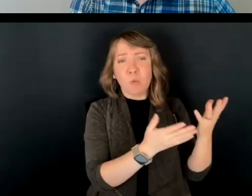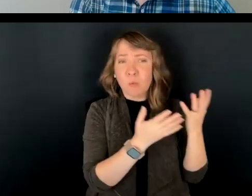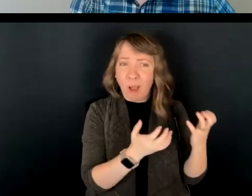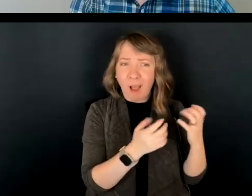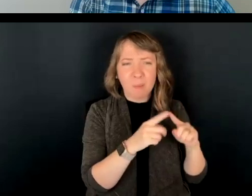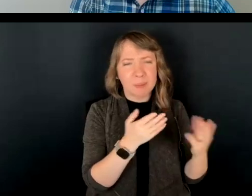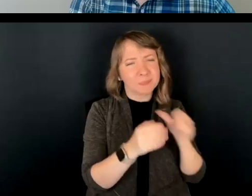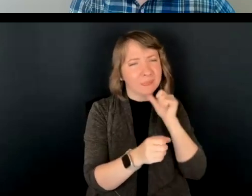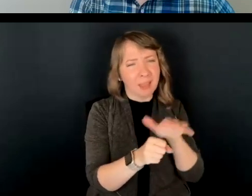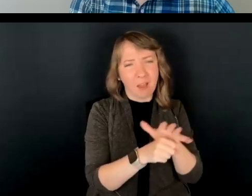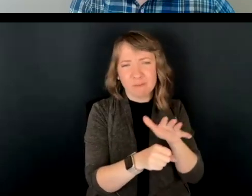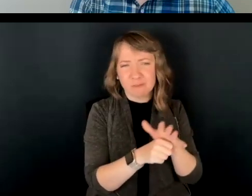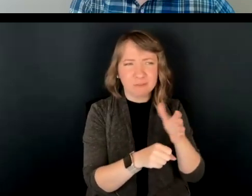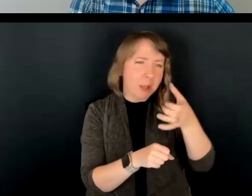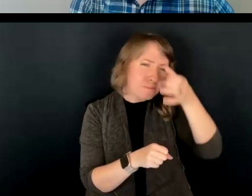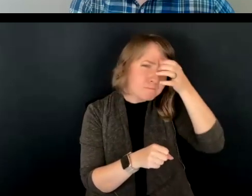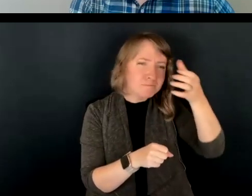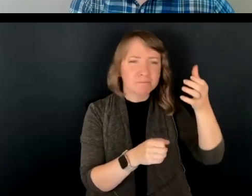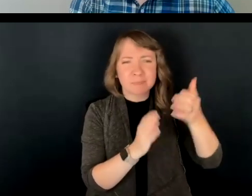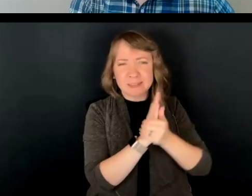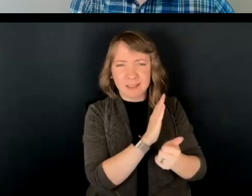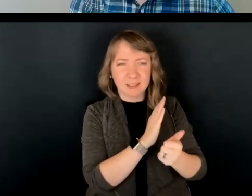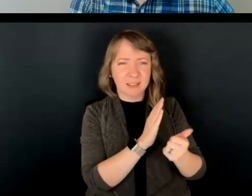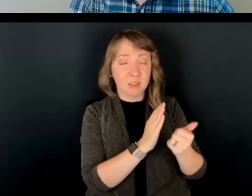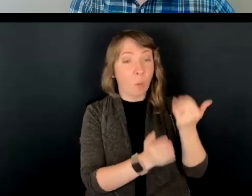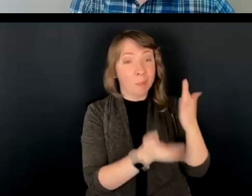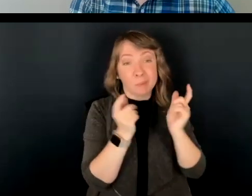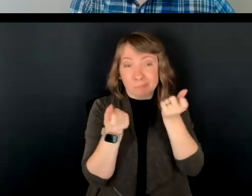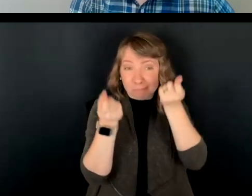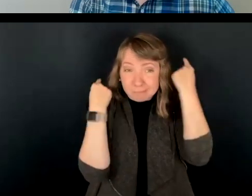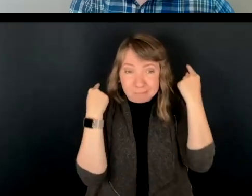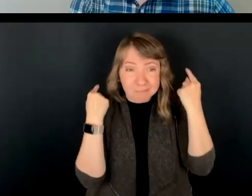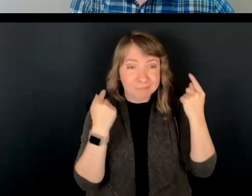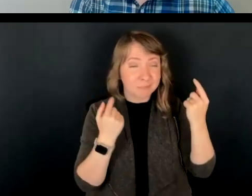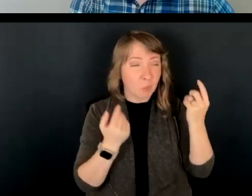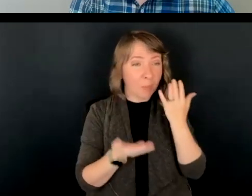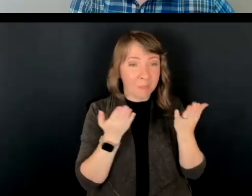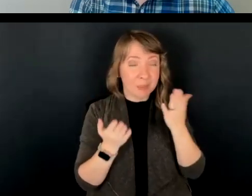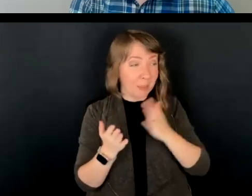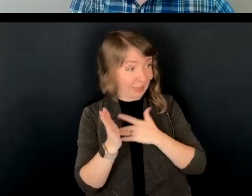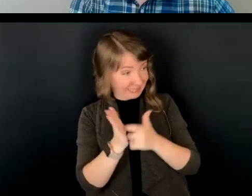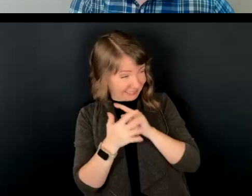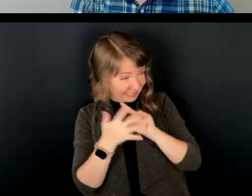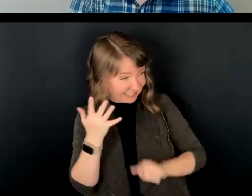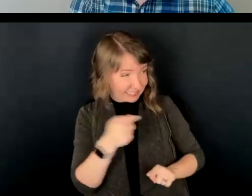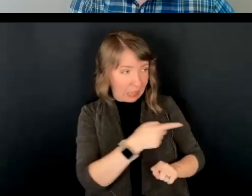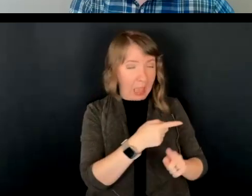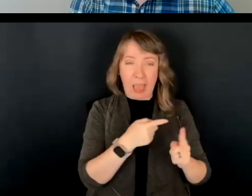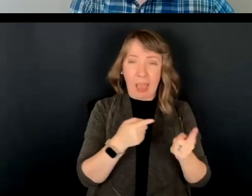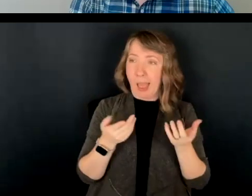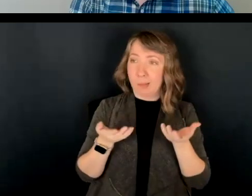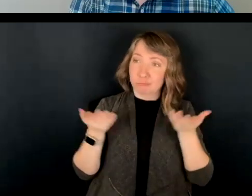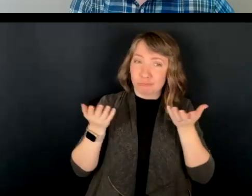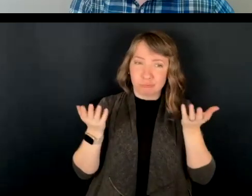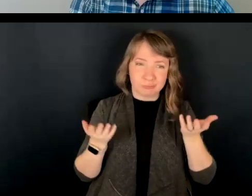expertise, but they may just not even understand and hear what you're saying or your kind of bottom line things. And so just I'd